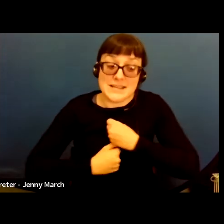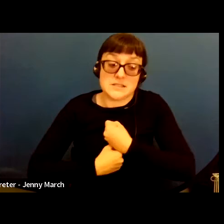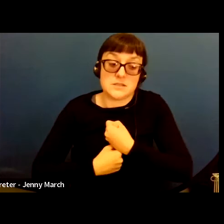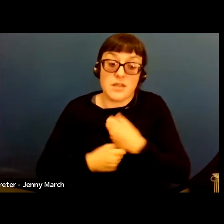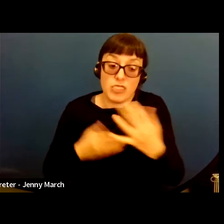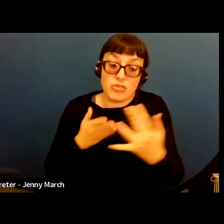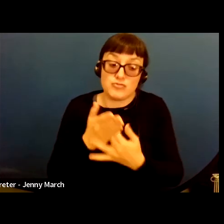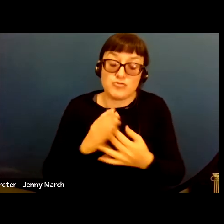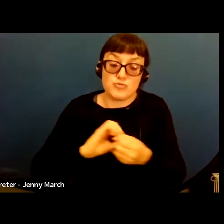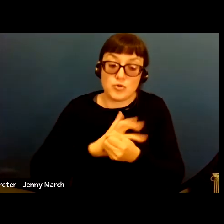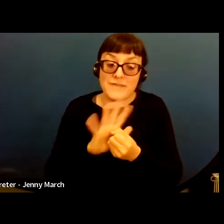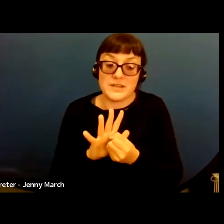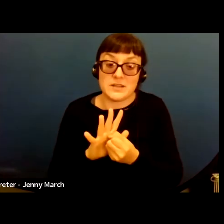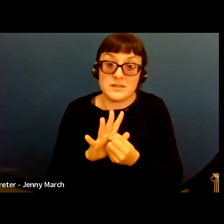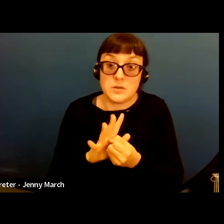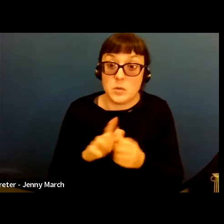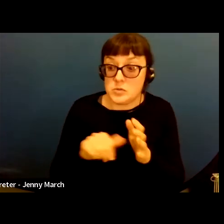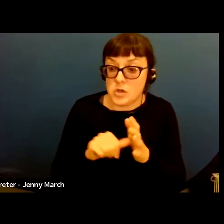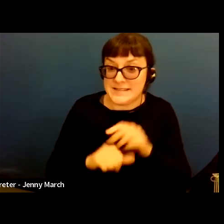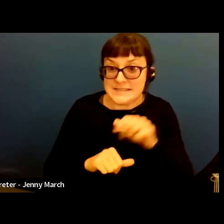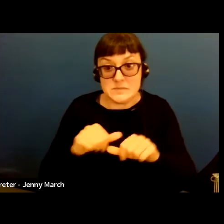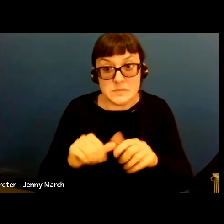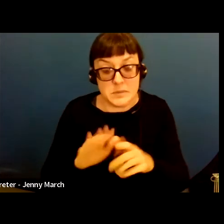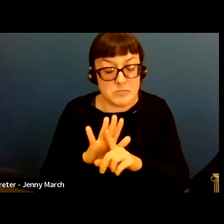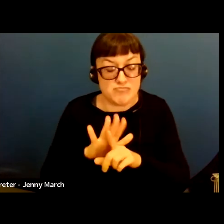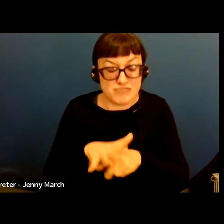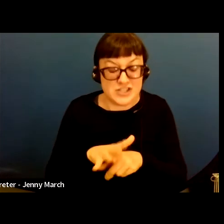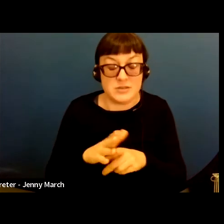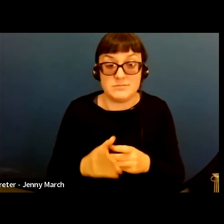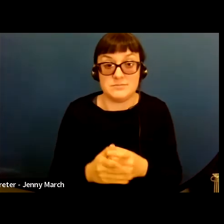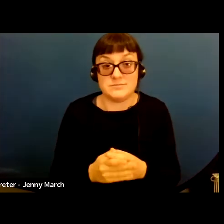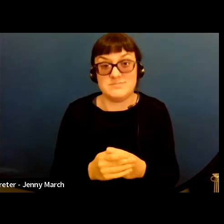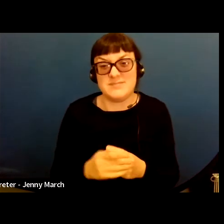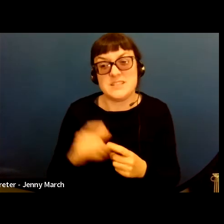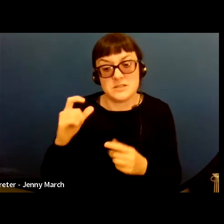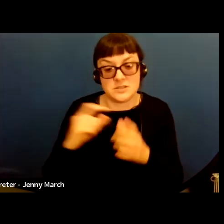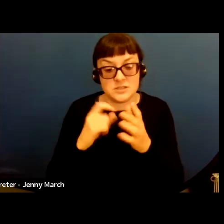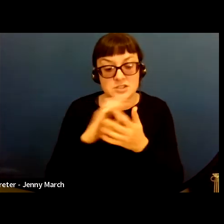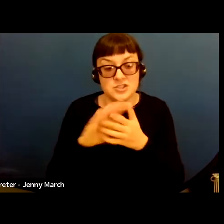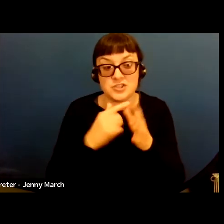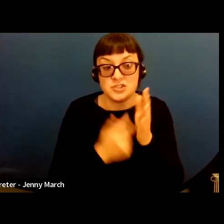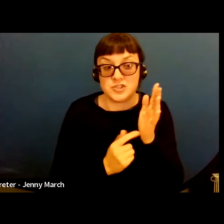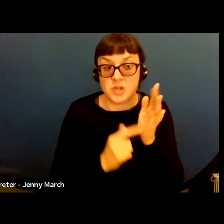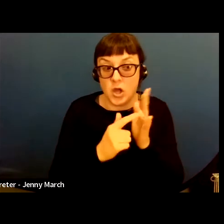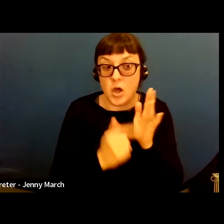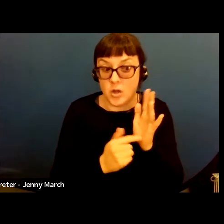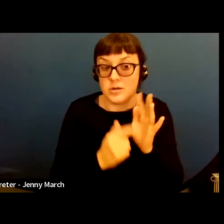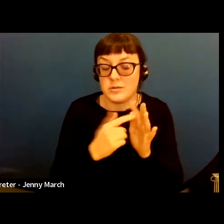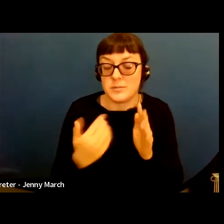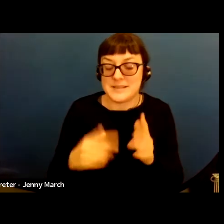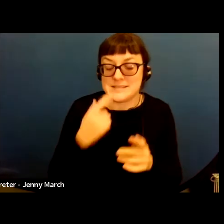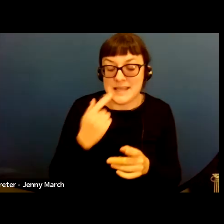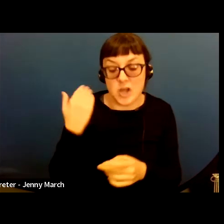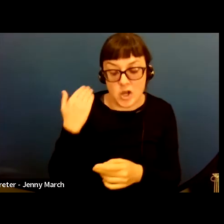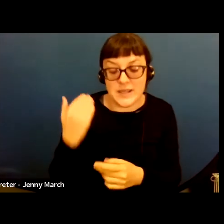over COVID. And our systems have been pressure stressed. And Charlotte mentioned that in her presentation. And the report